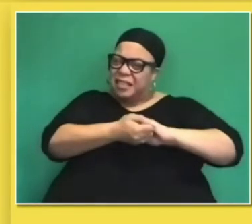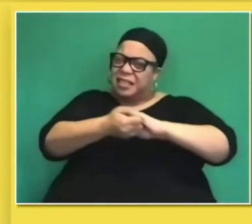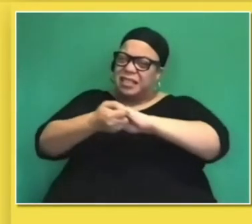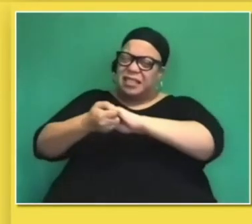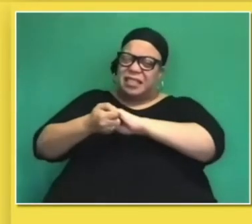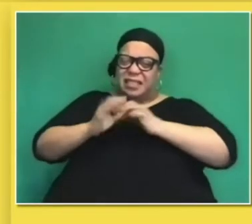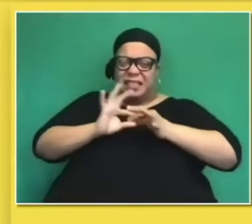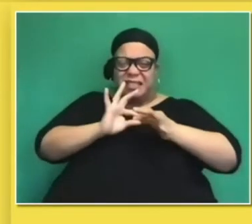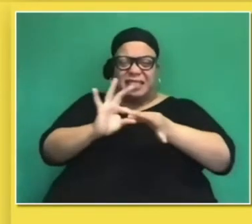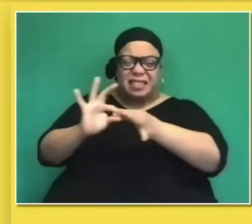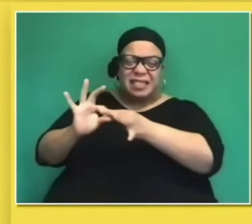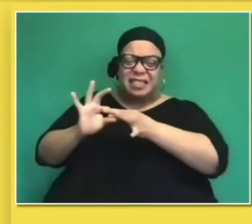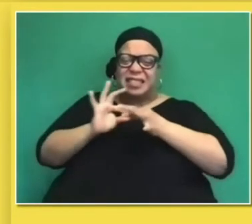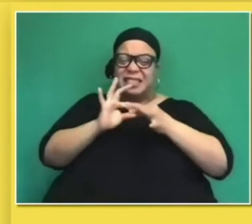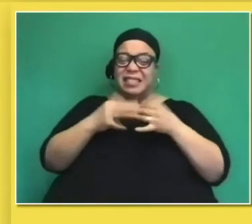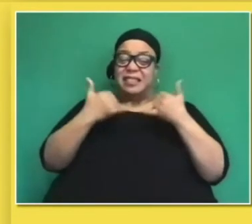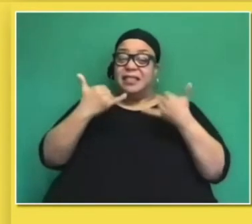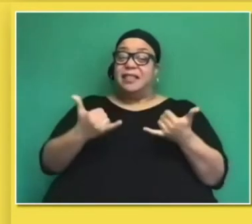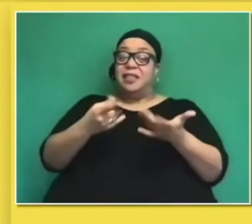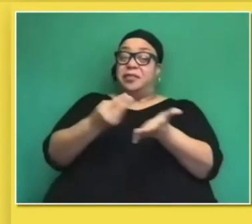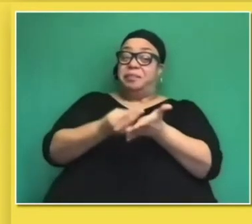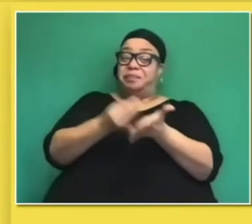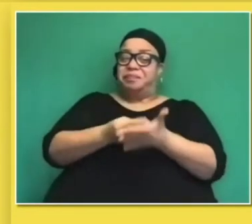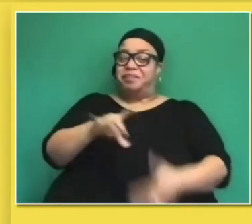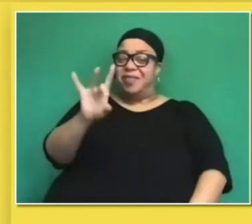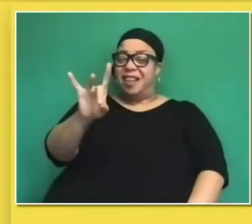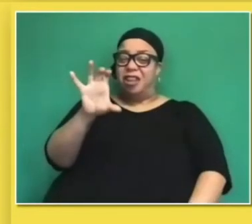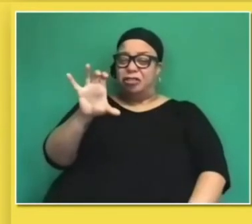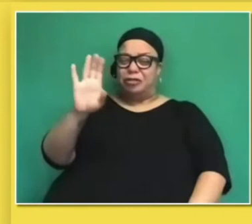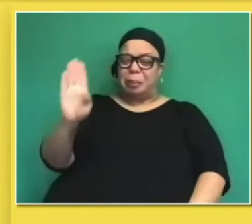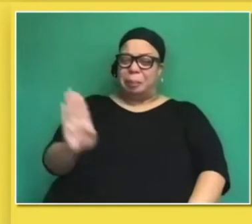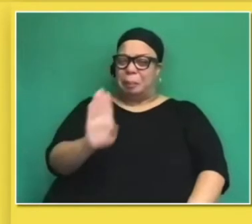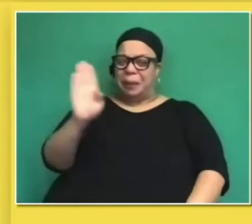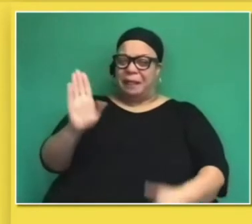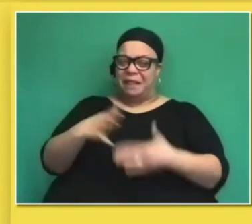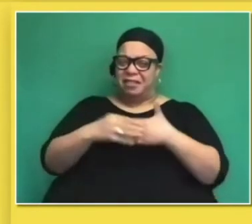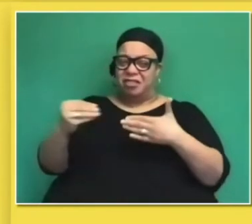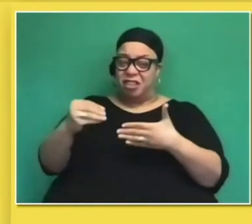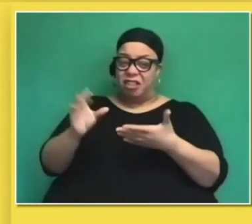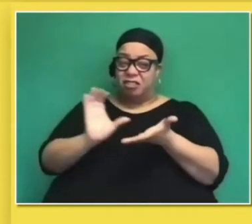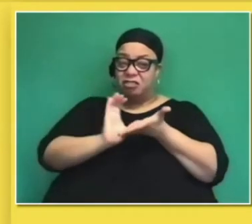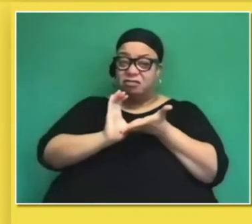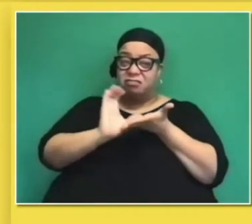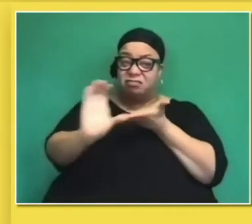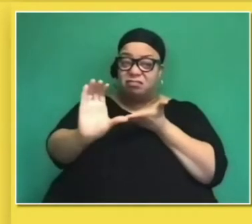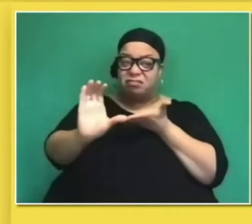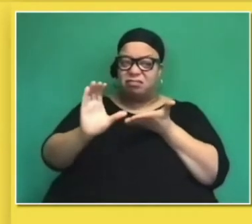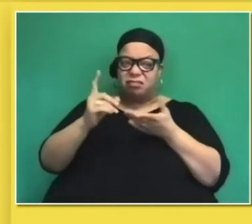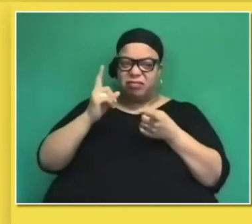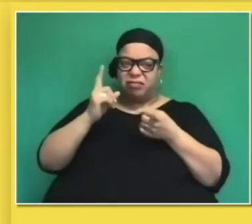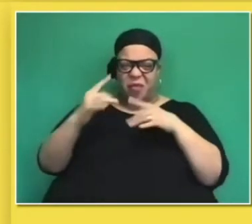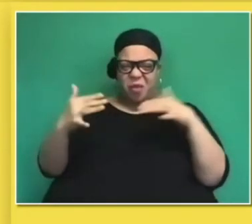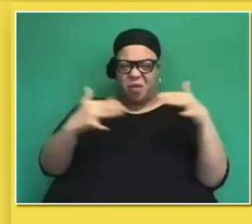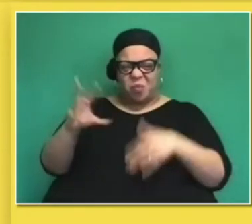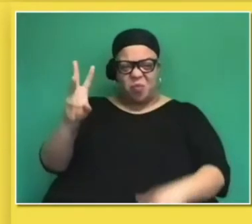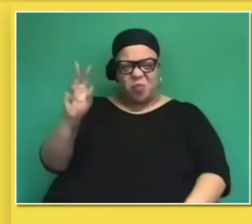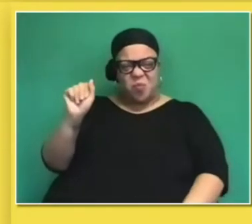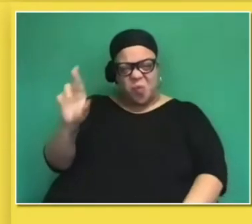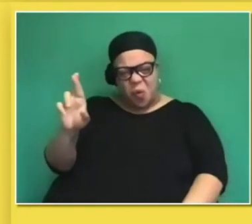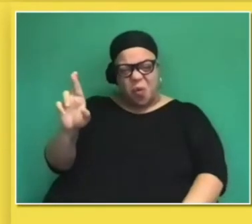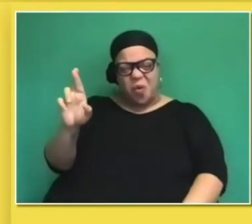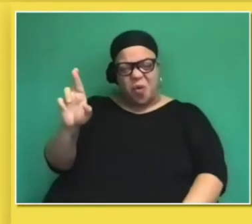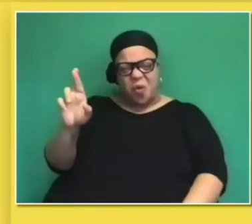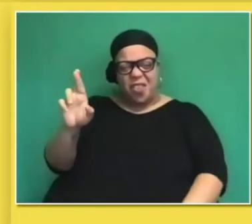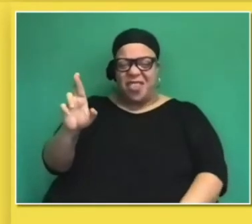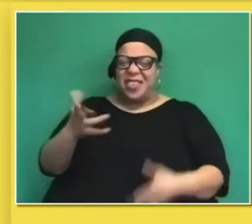Korea, China, Russia, Iran, and Iraq. So we went to work.